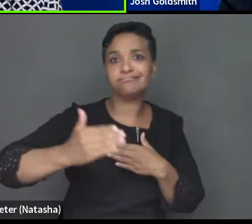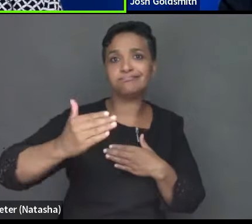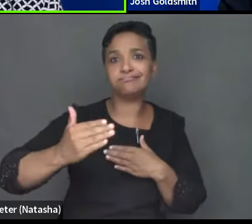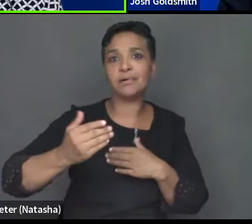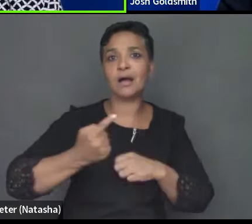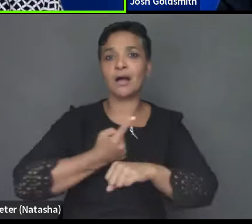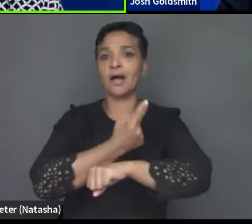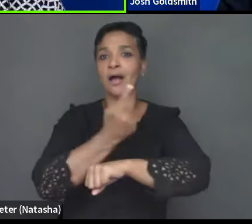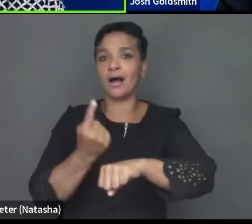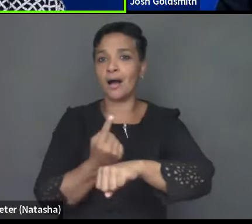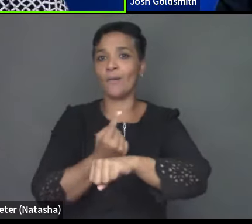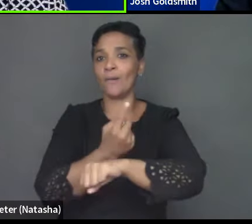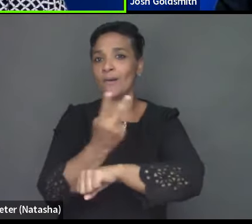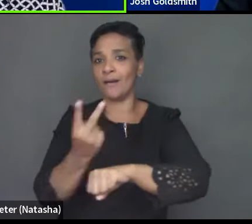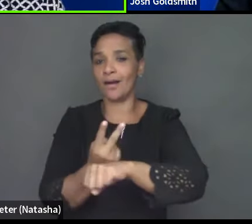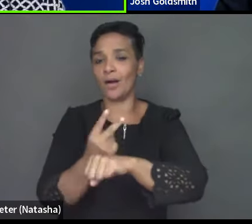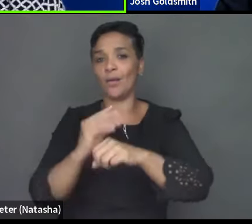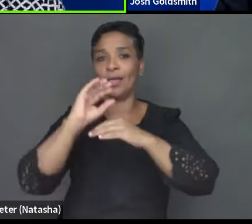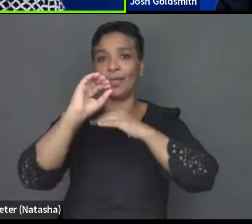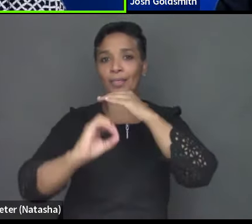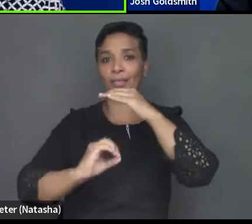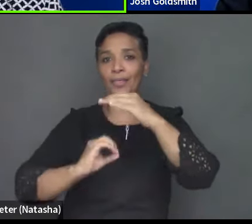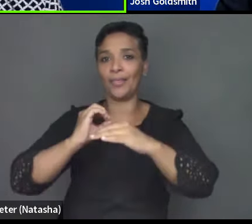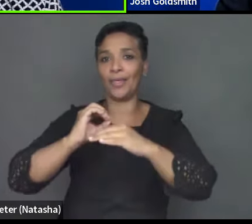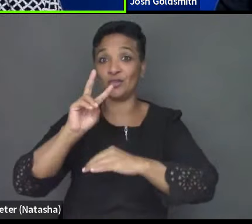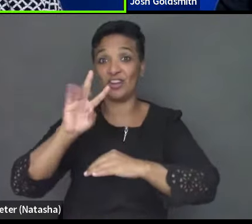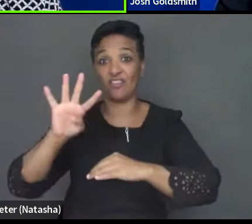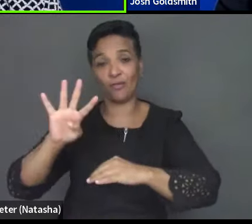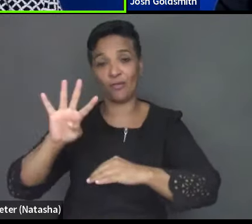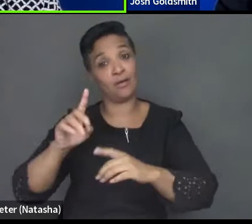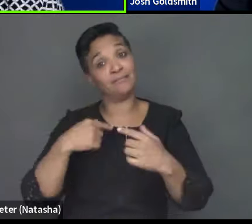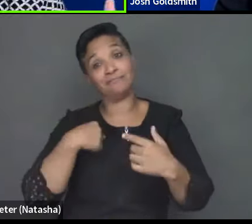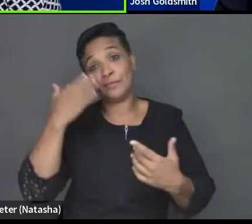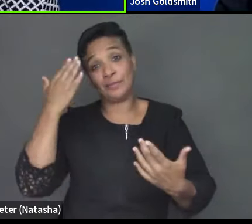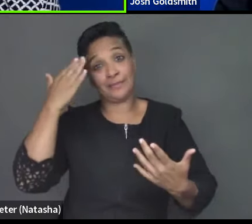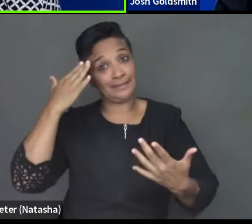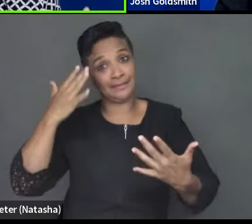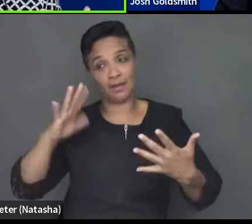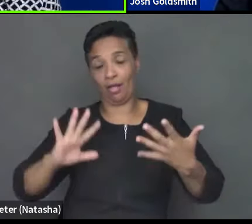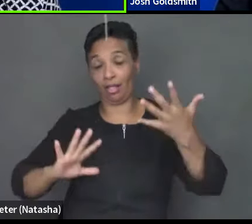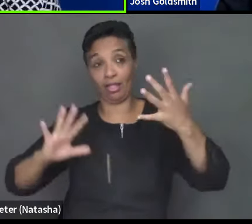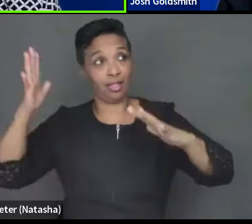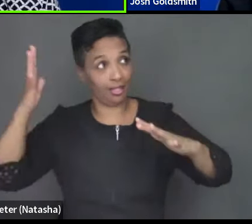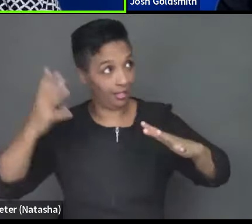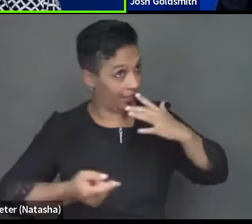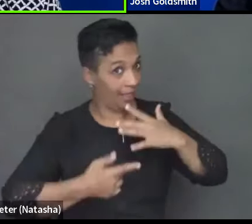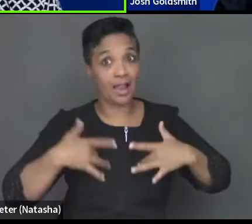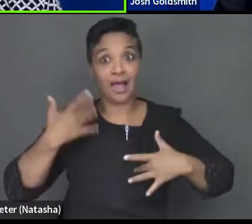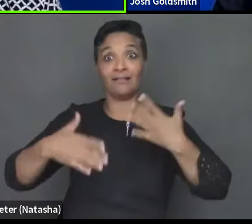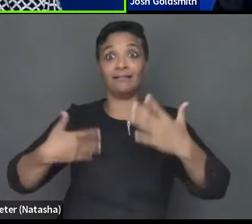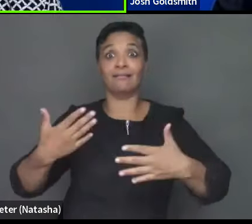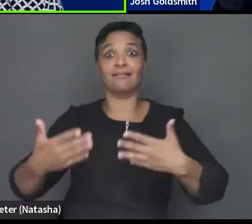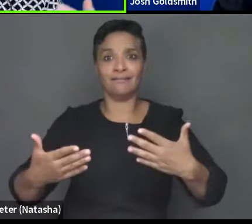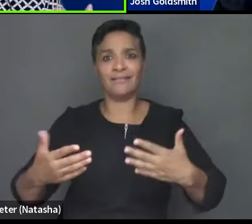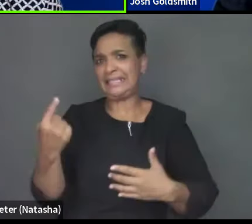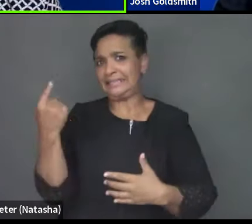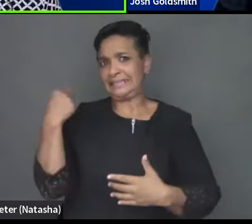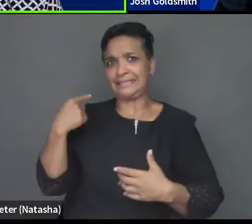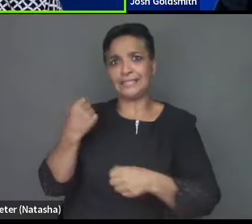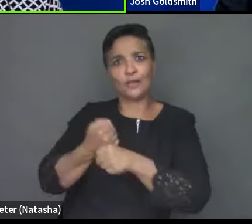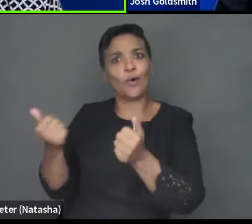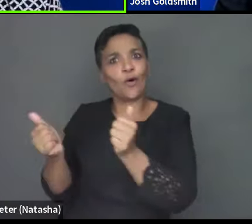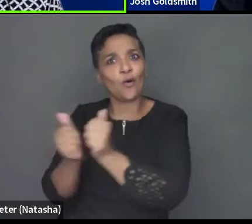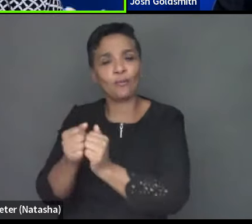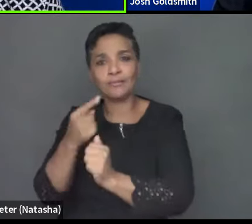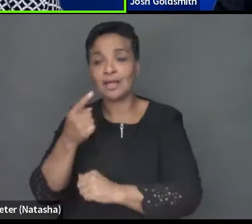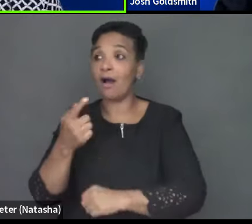we know that, you know, life happens. There are things that you have to do. Just yesterday, I was talking to a colleague who said, I'm signed up